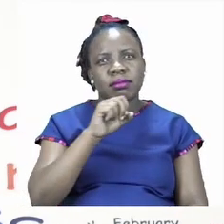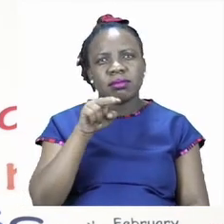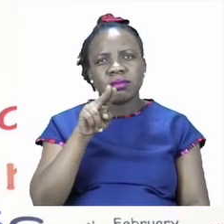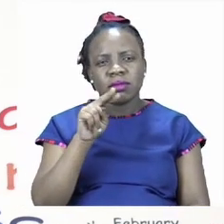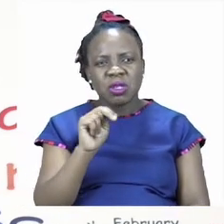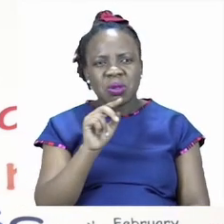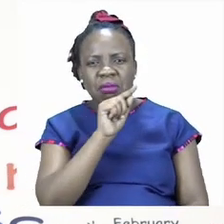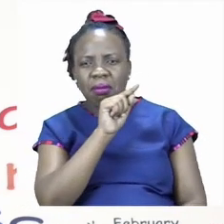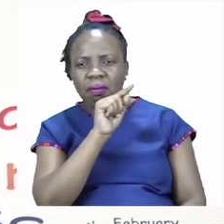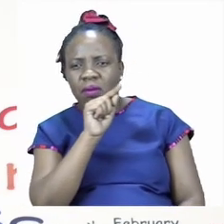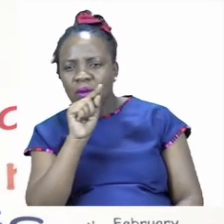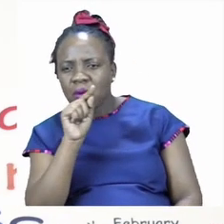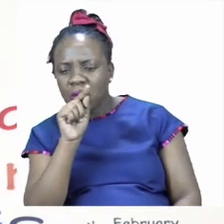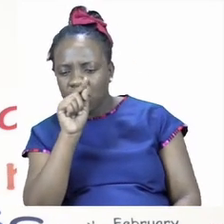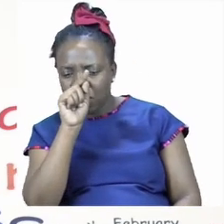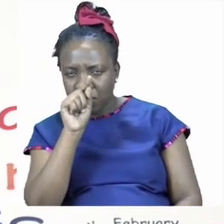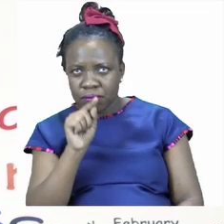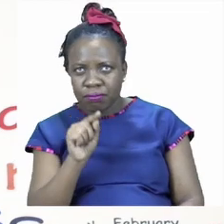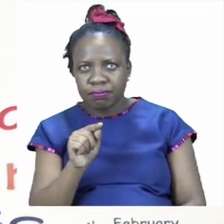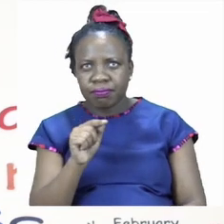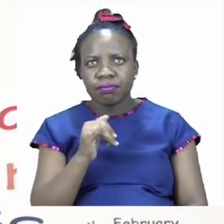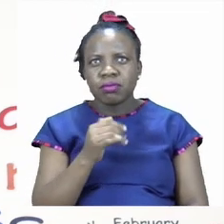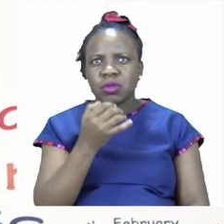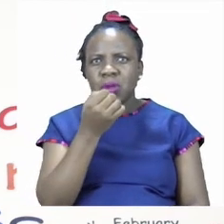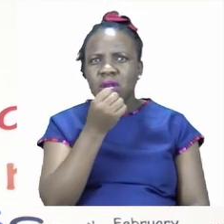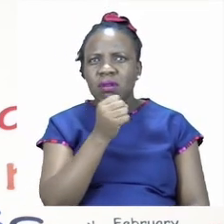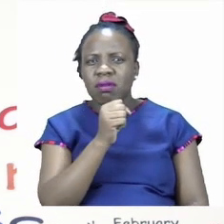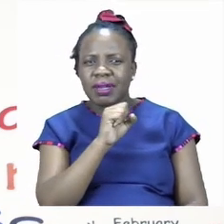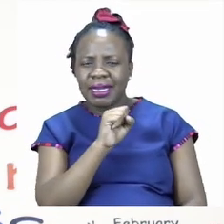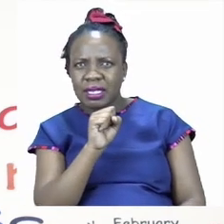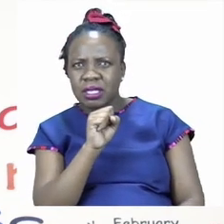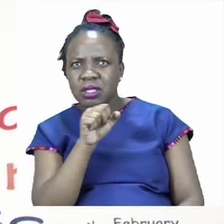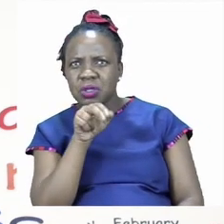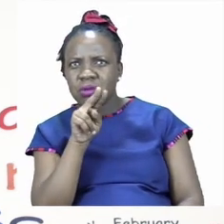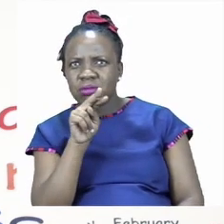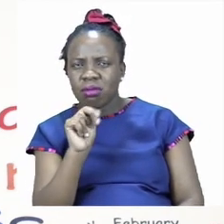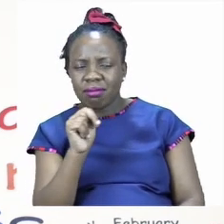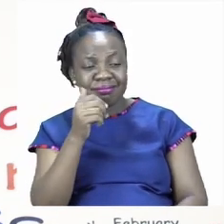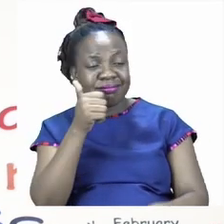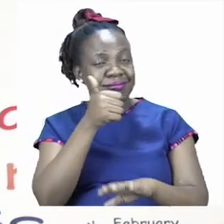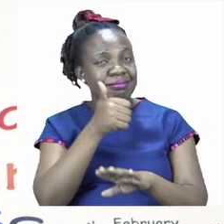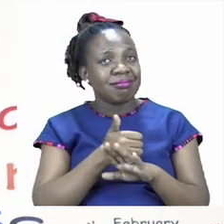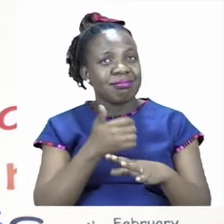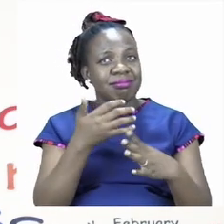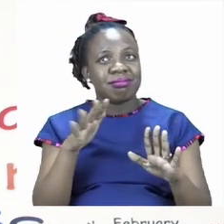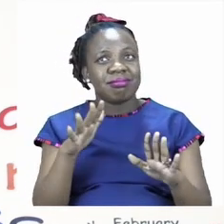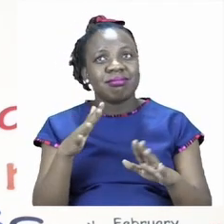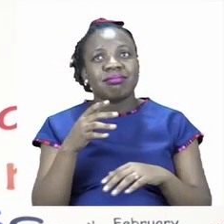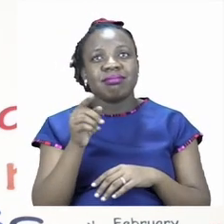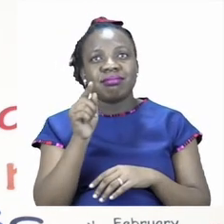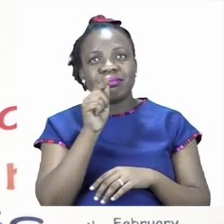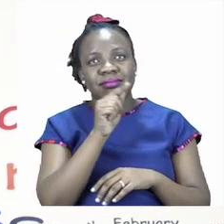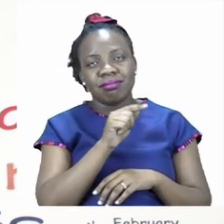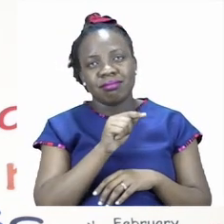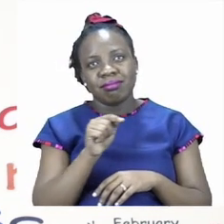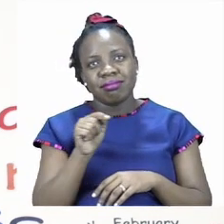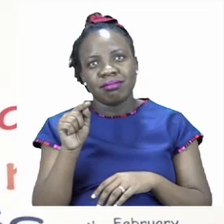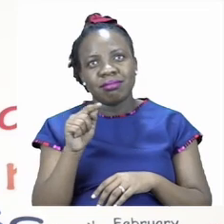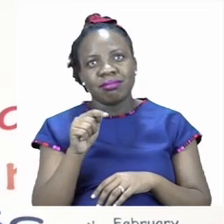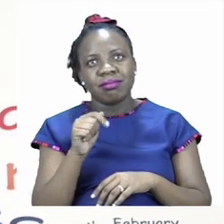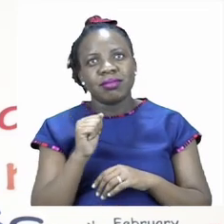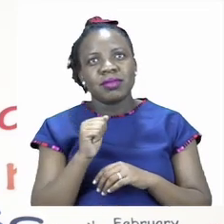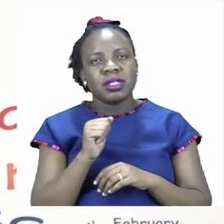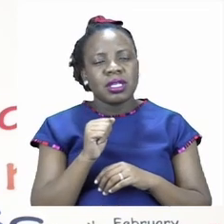this case, we have an S, a U, and an N. So we have found the word sun. Make sure you